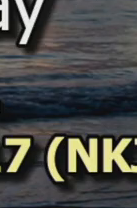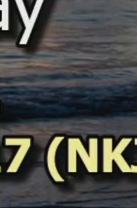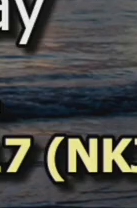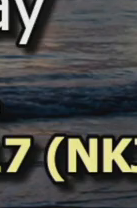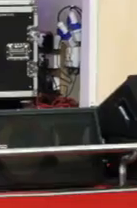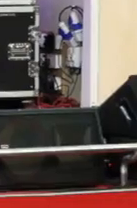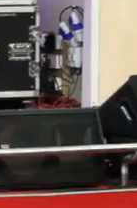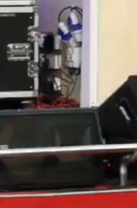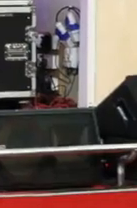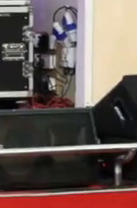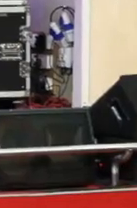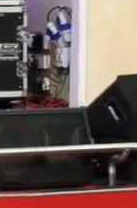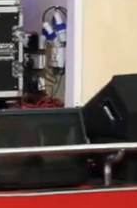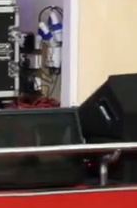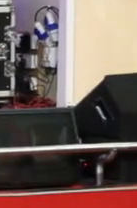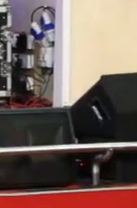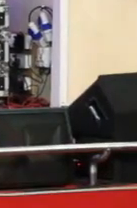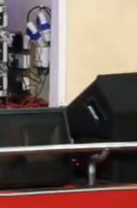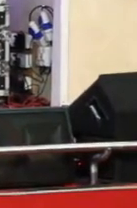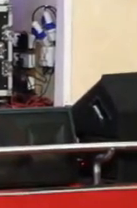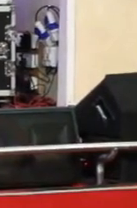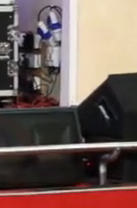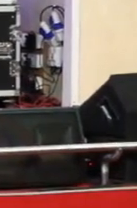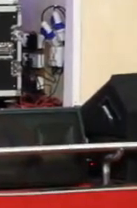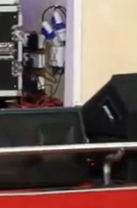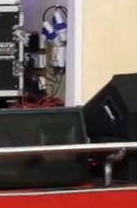how to cover yourself in